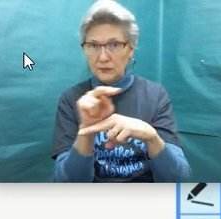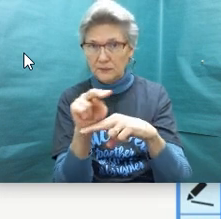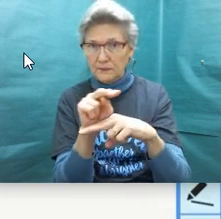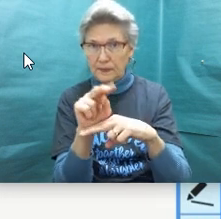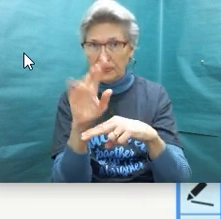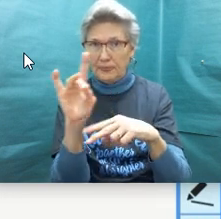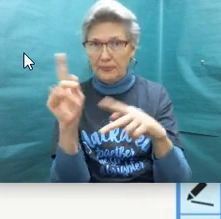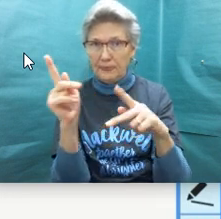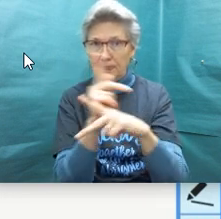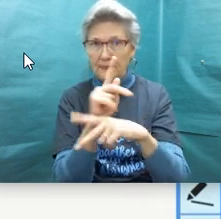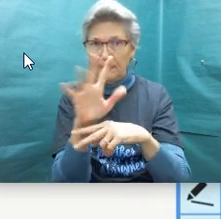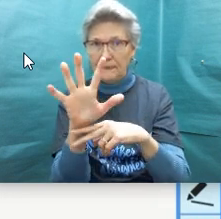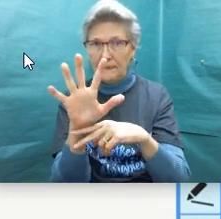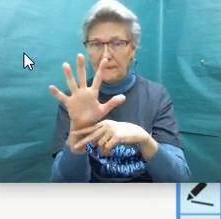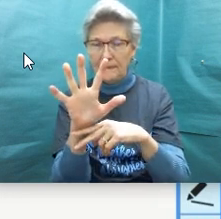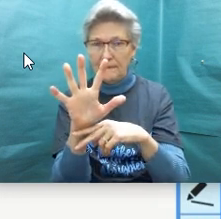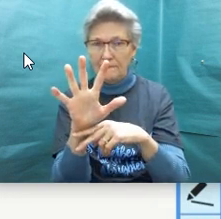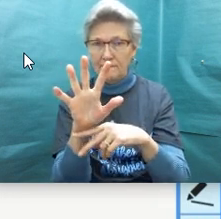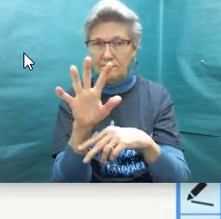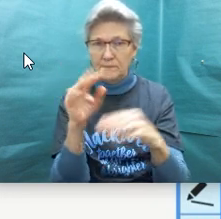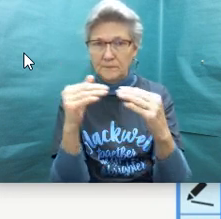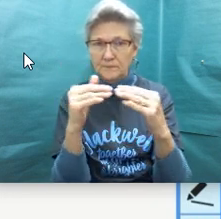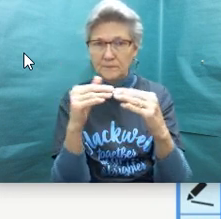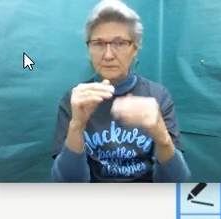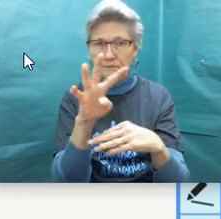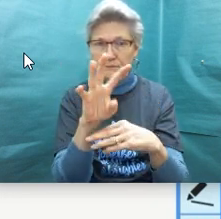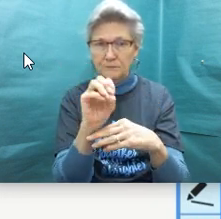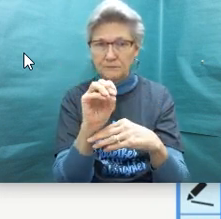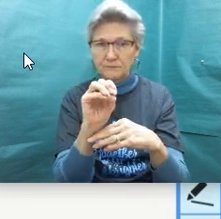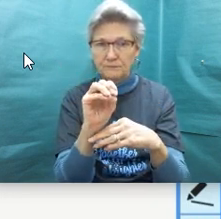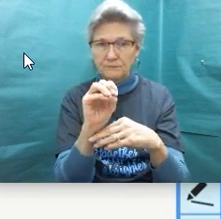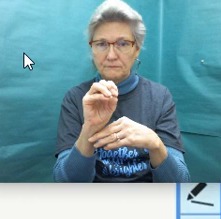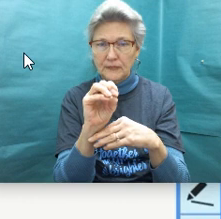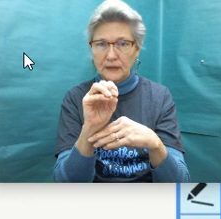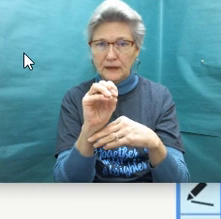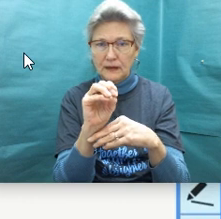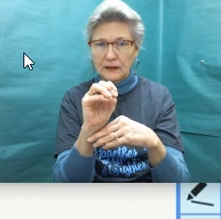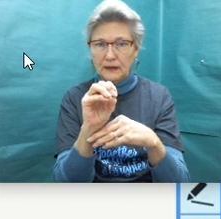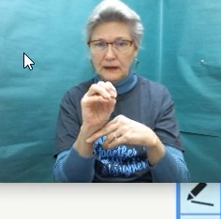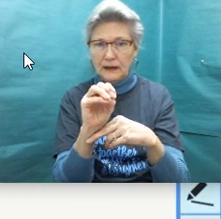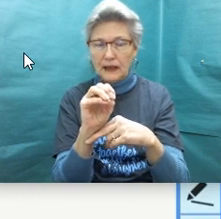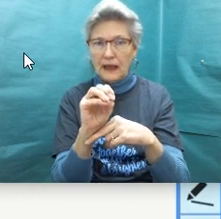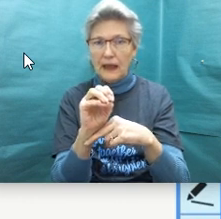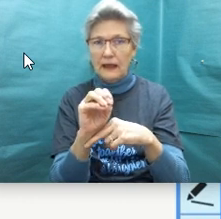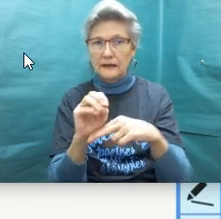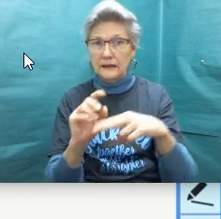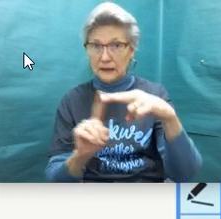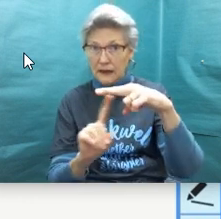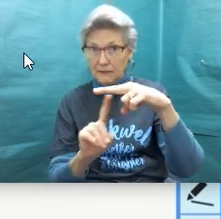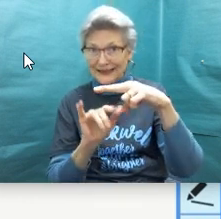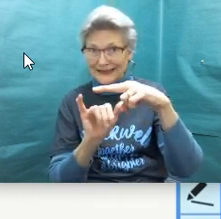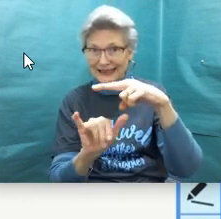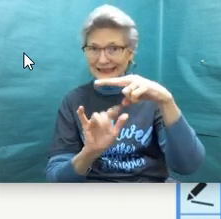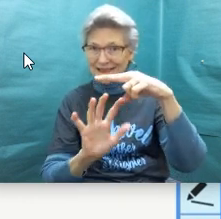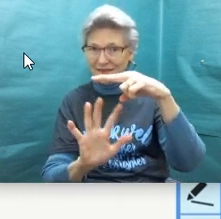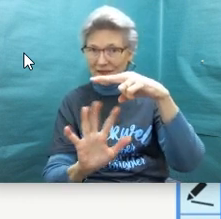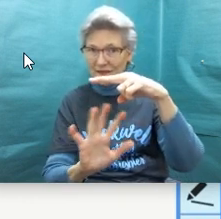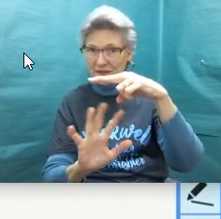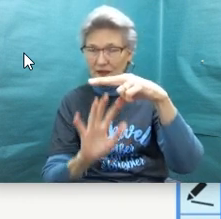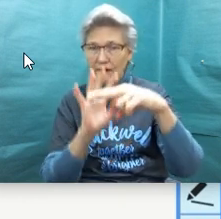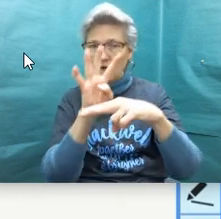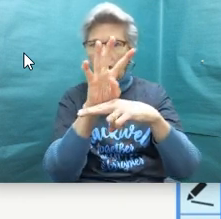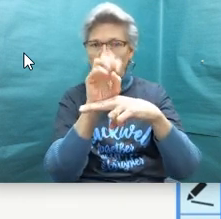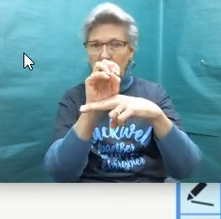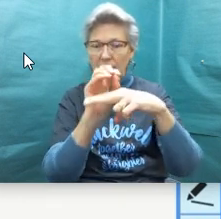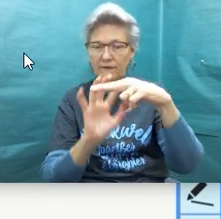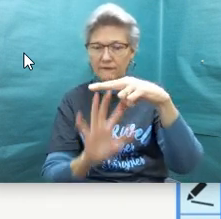8 times 5 is 40, and my part stays fifths. So I get 40 fifths